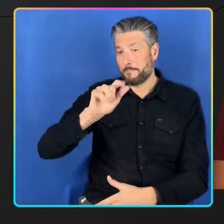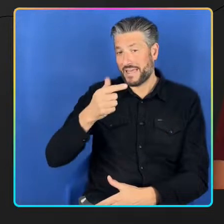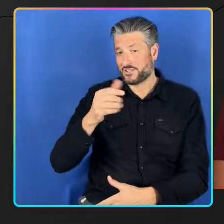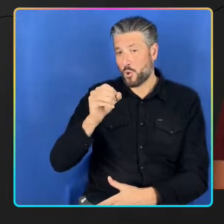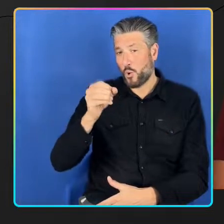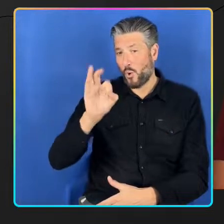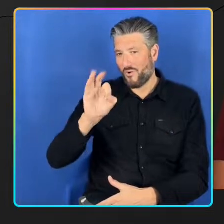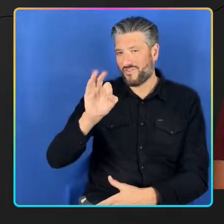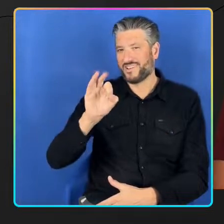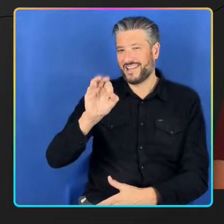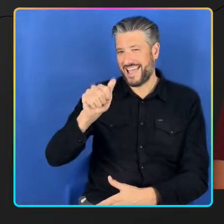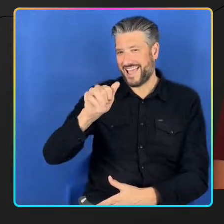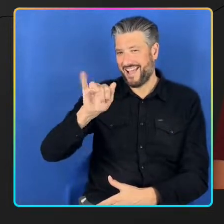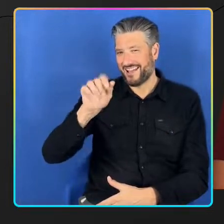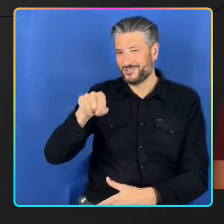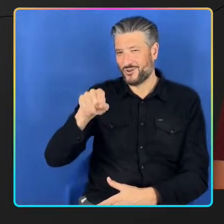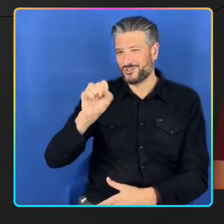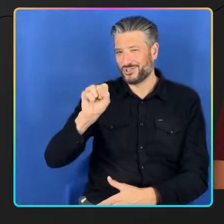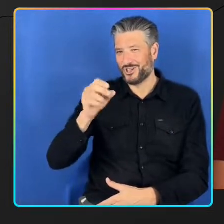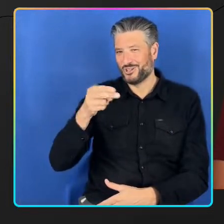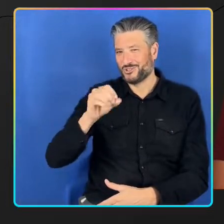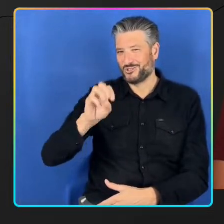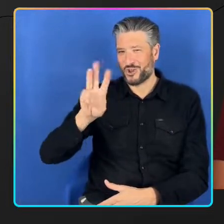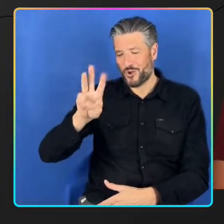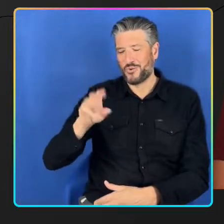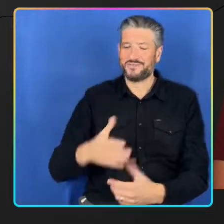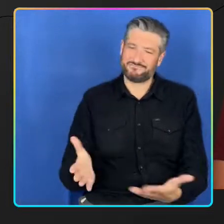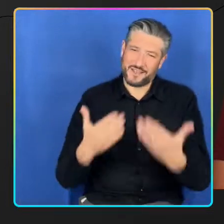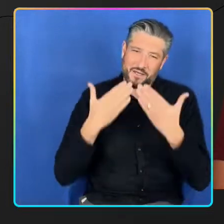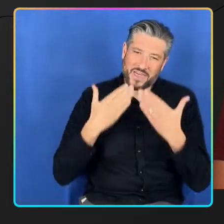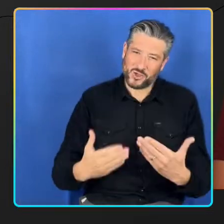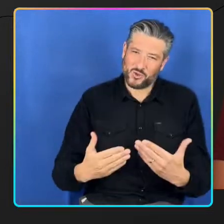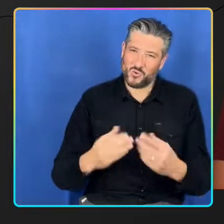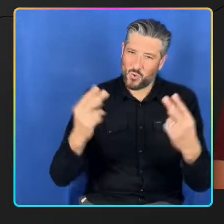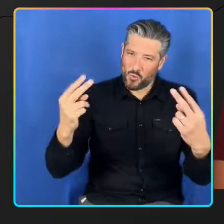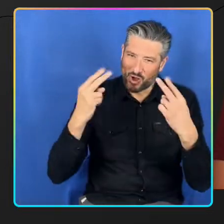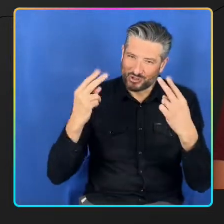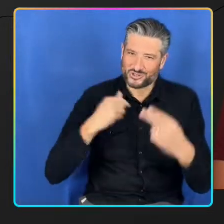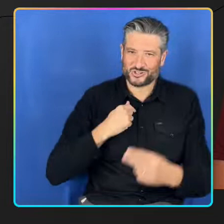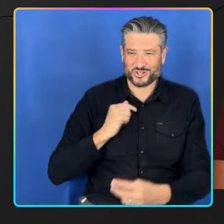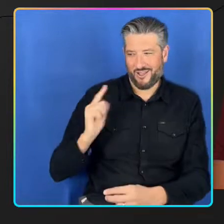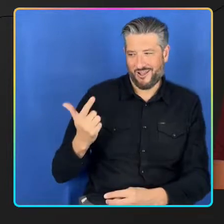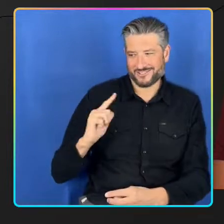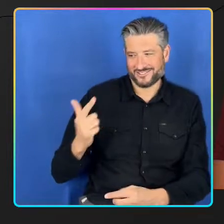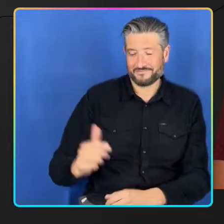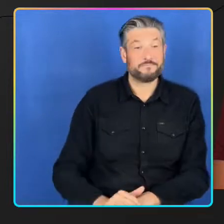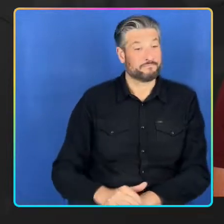much for watching. This has been A Bit of AI show with Henk and Amy. See you next week.